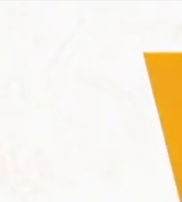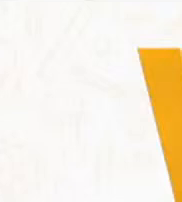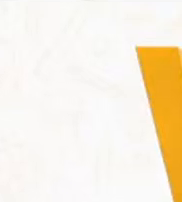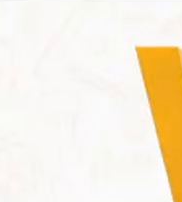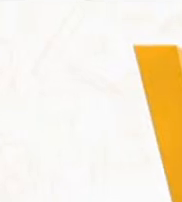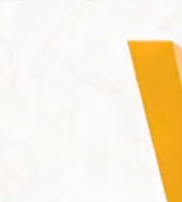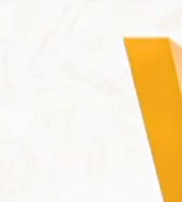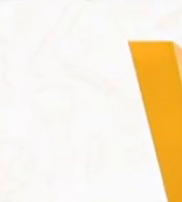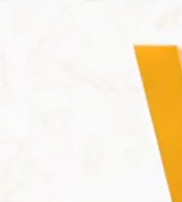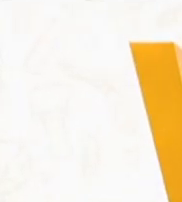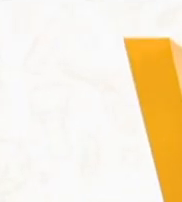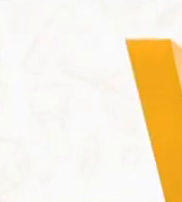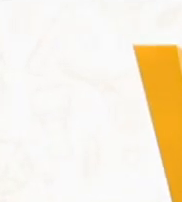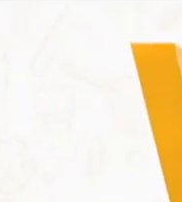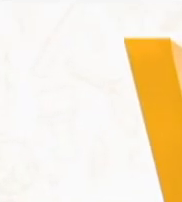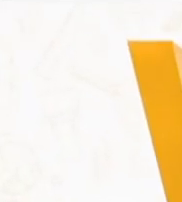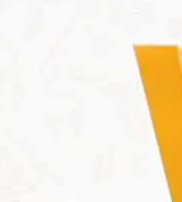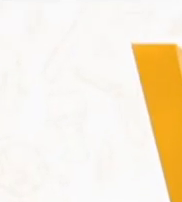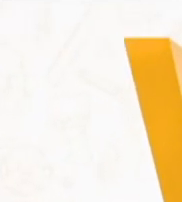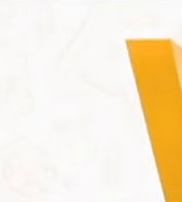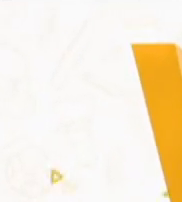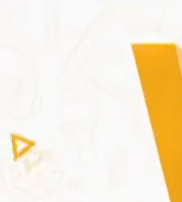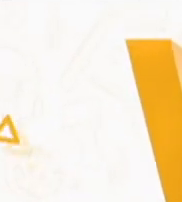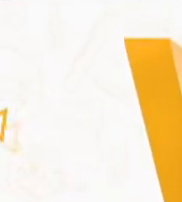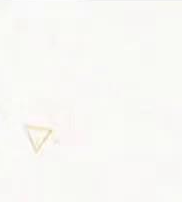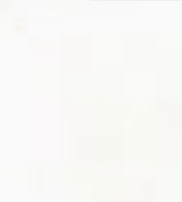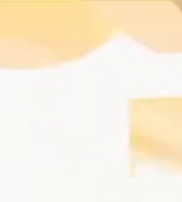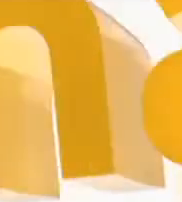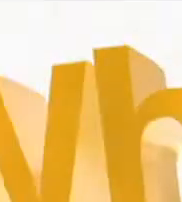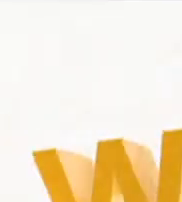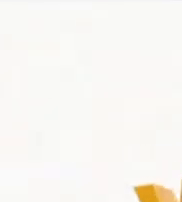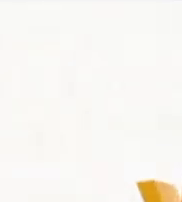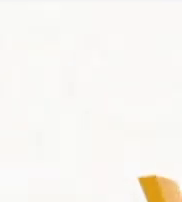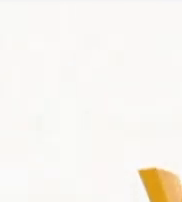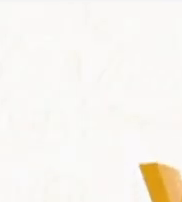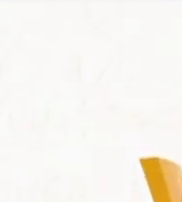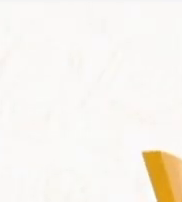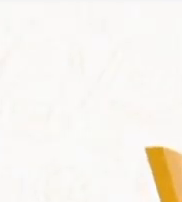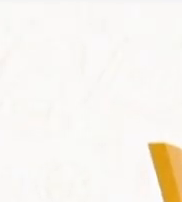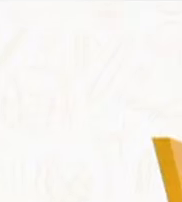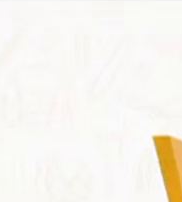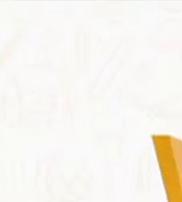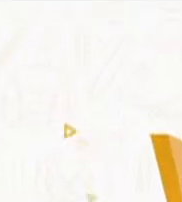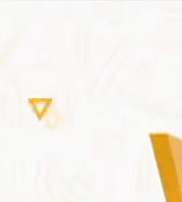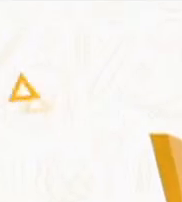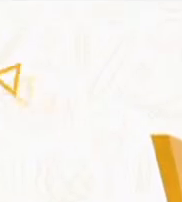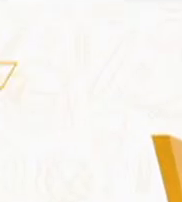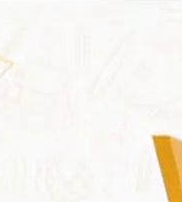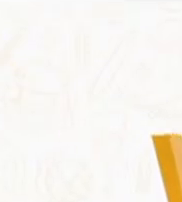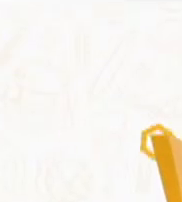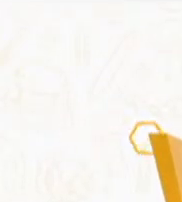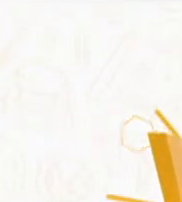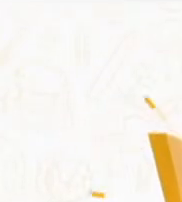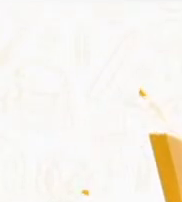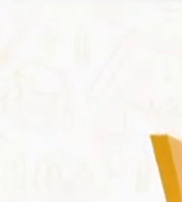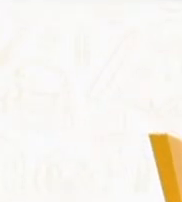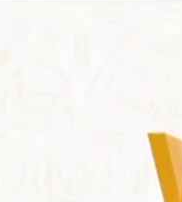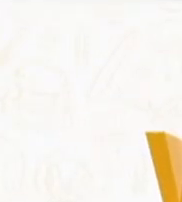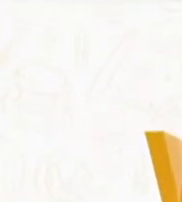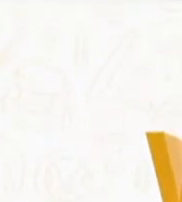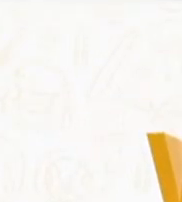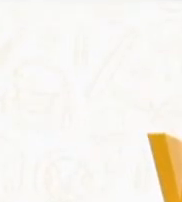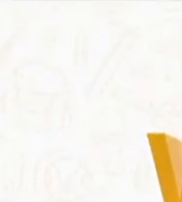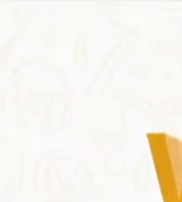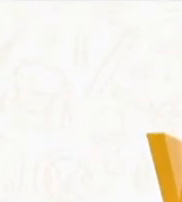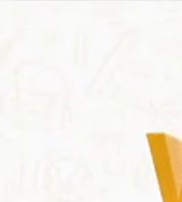Win free airtime with One Africa TV. Share your comments on the channel. WhatsApp your feedback, name and town